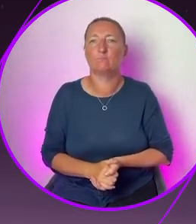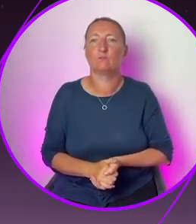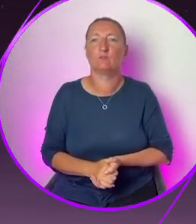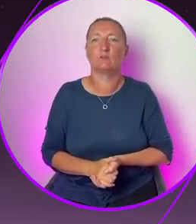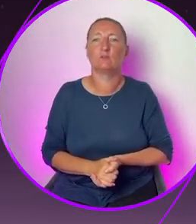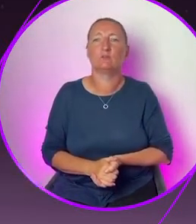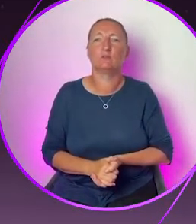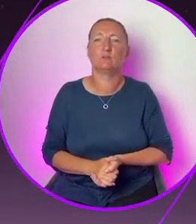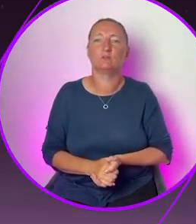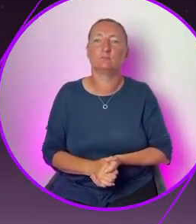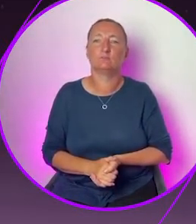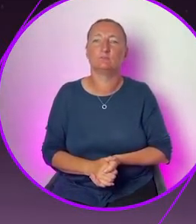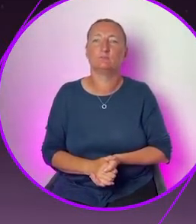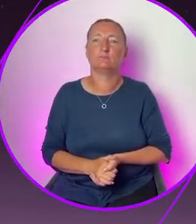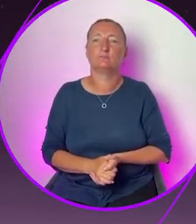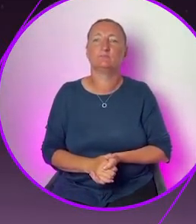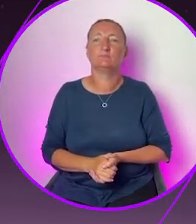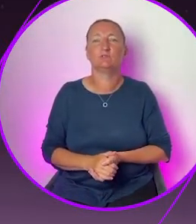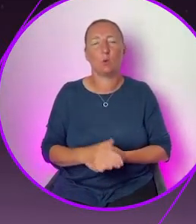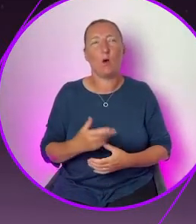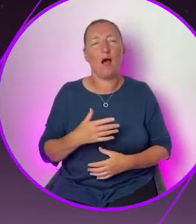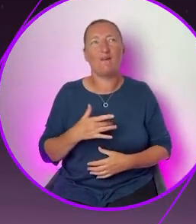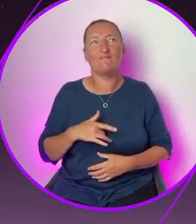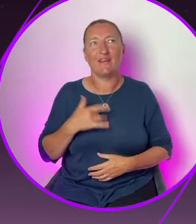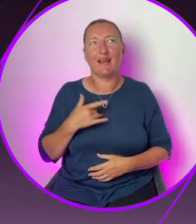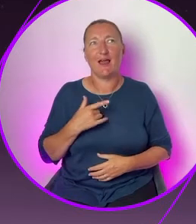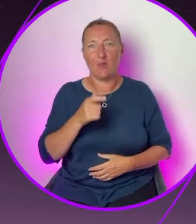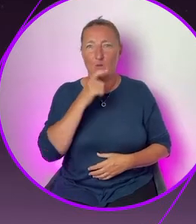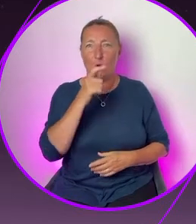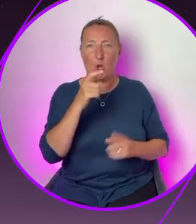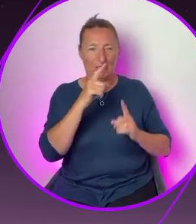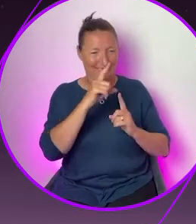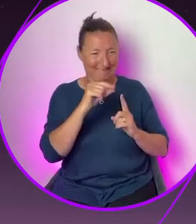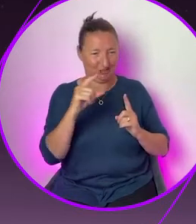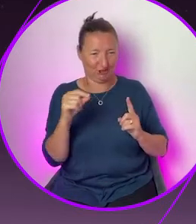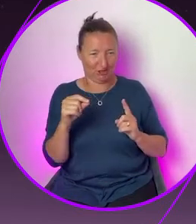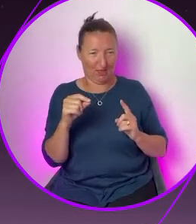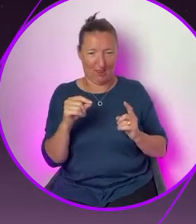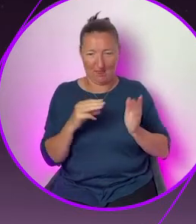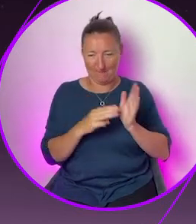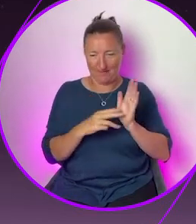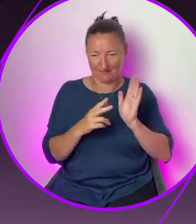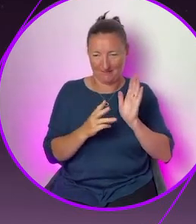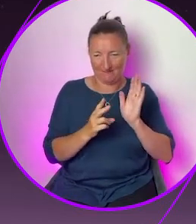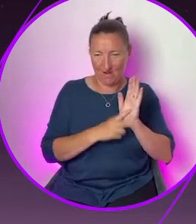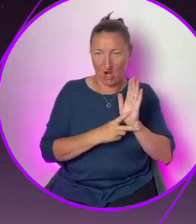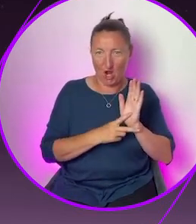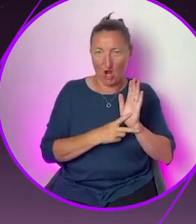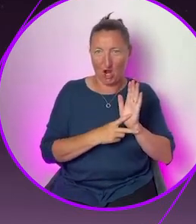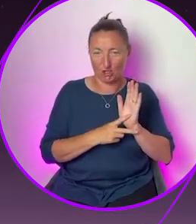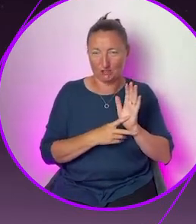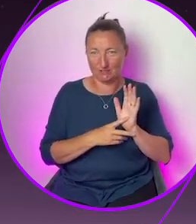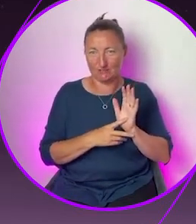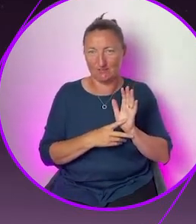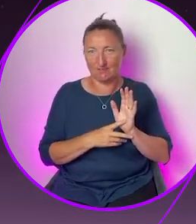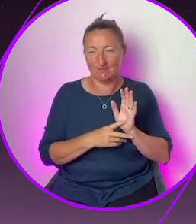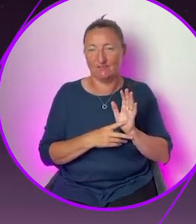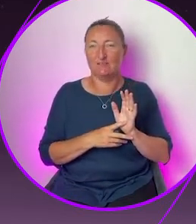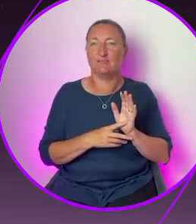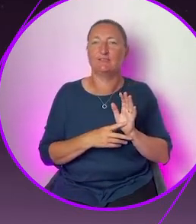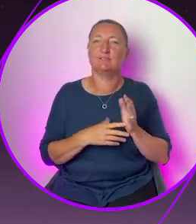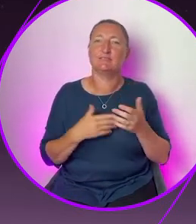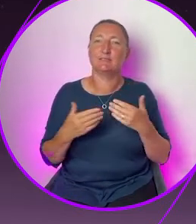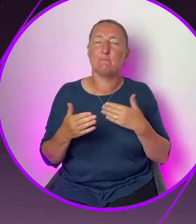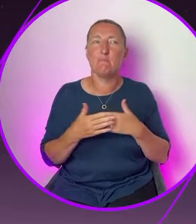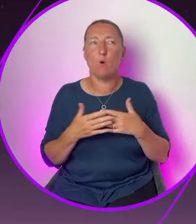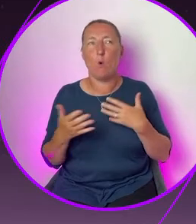saying. So the digital, I think, is the metaverse as a digital condition is more of